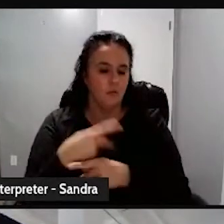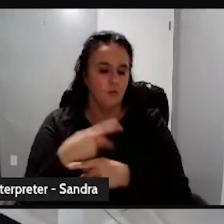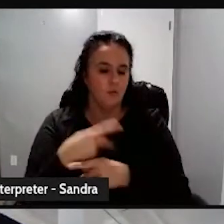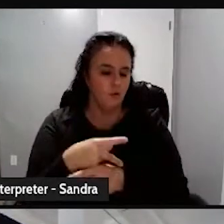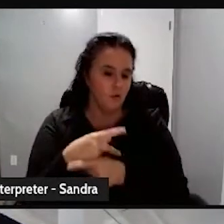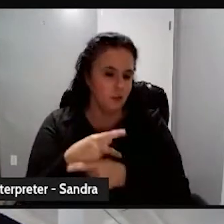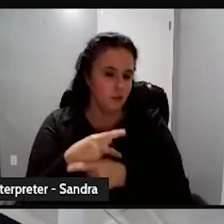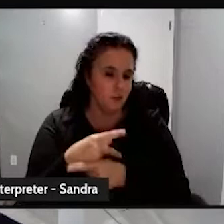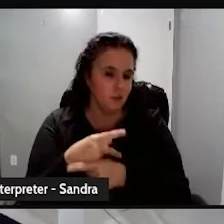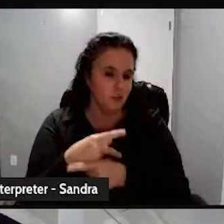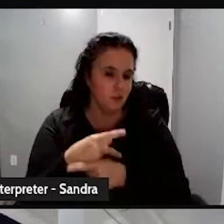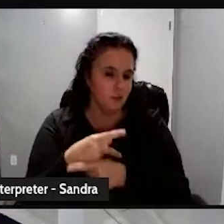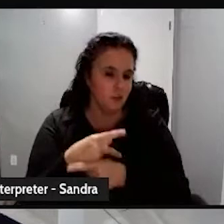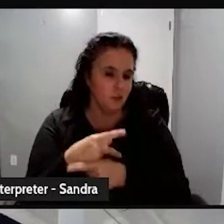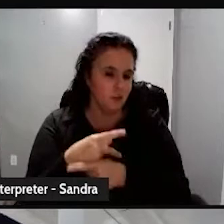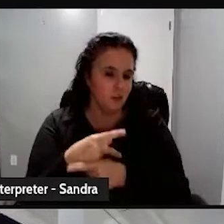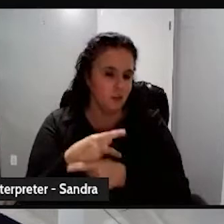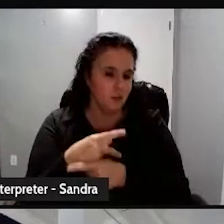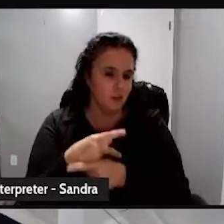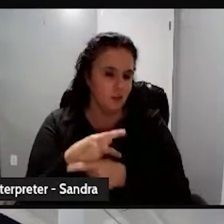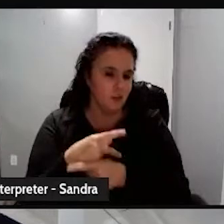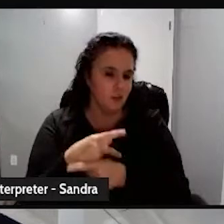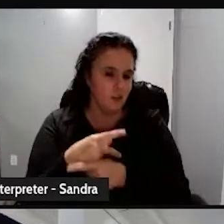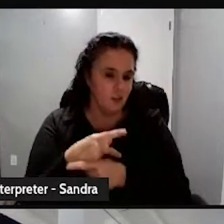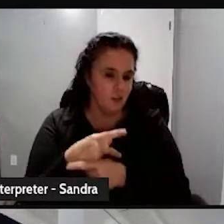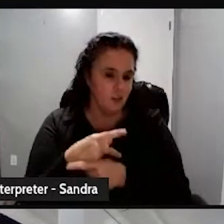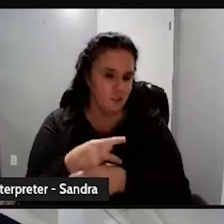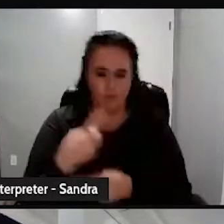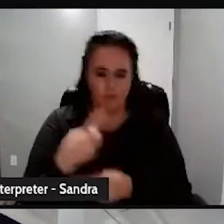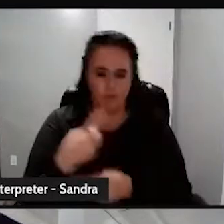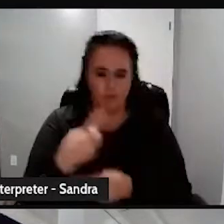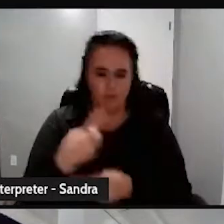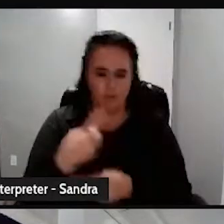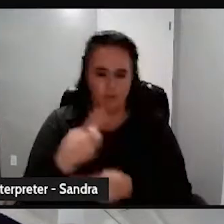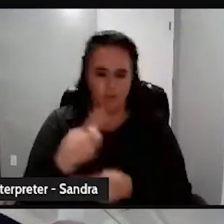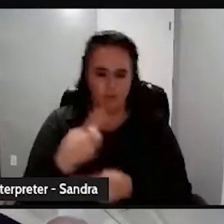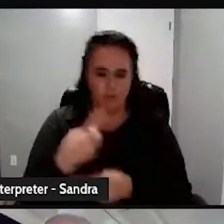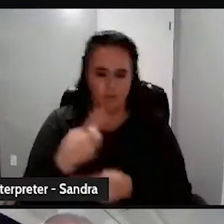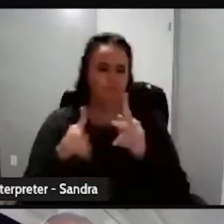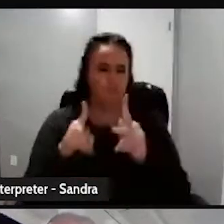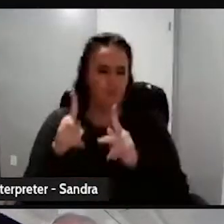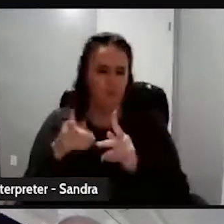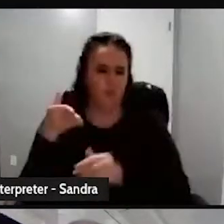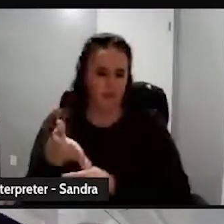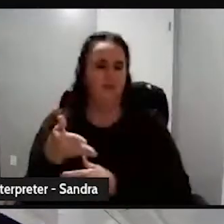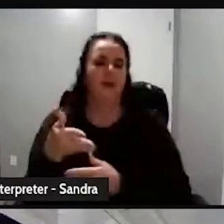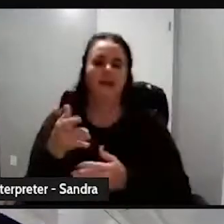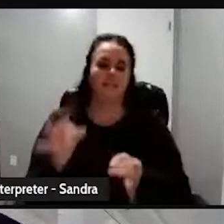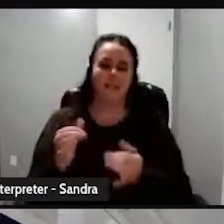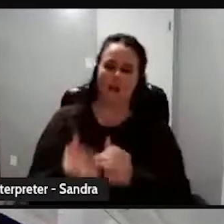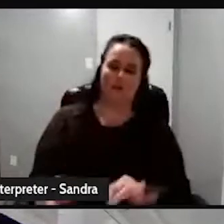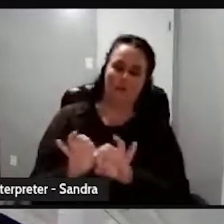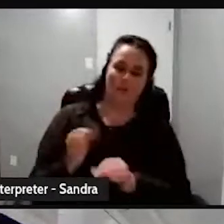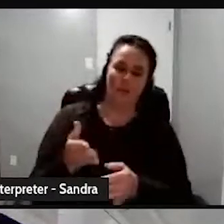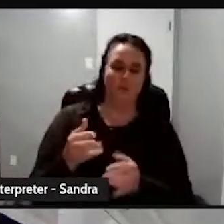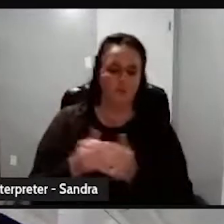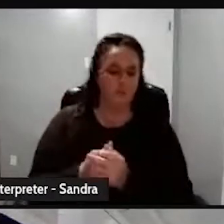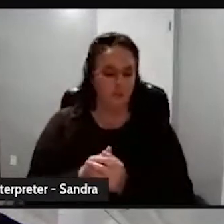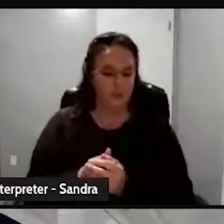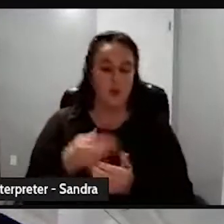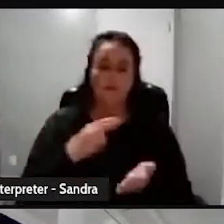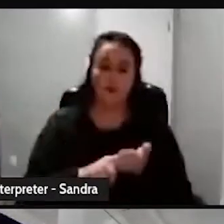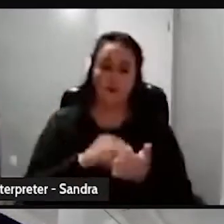enough, and it's decided by a rubric of importance. But working in the entertainment industry, I was a contract worker, a contract